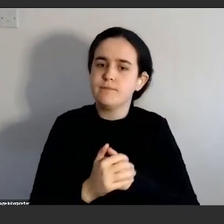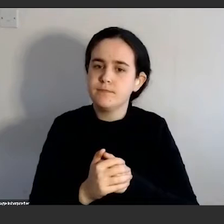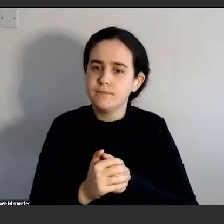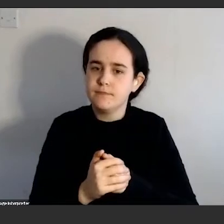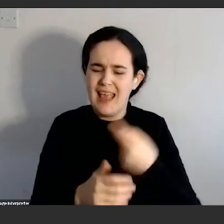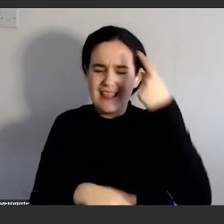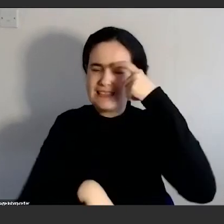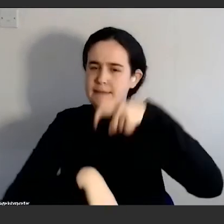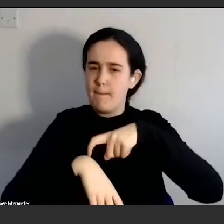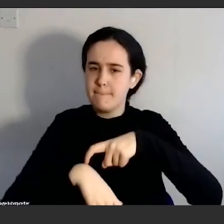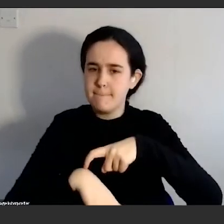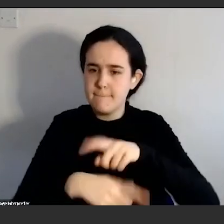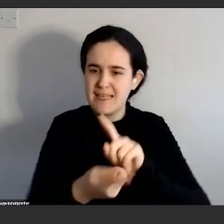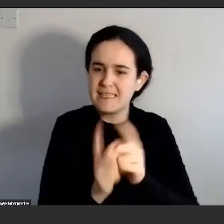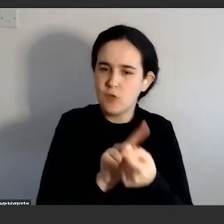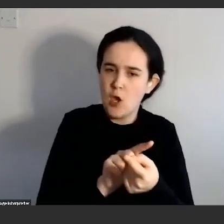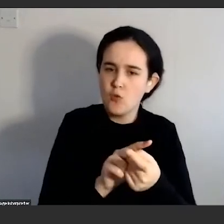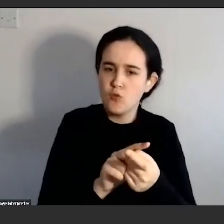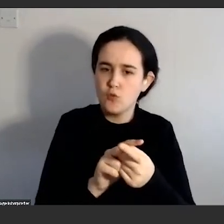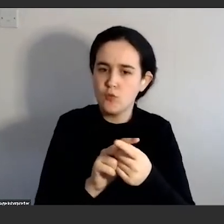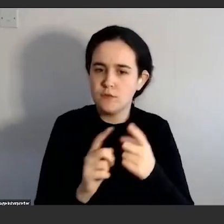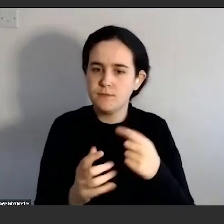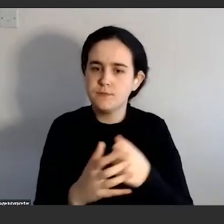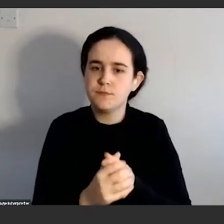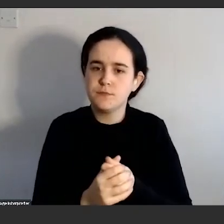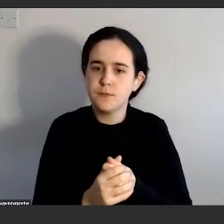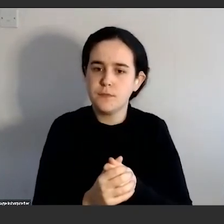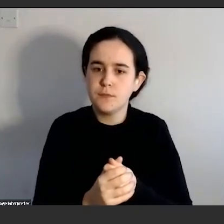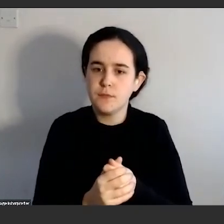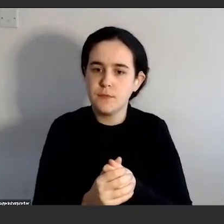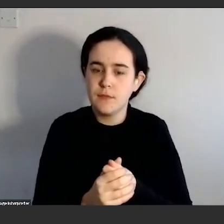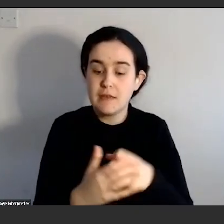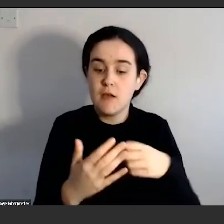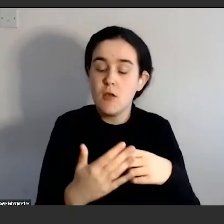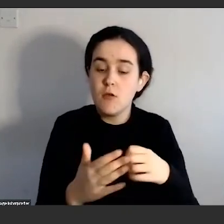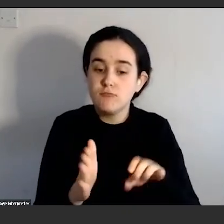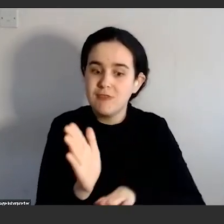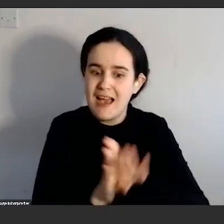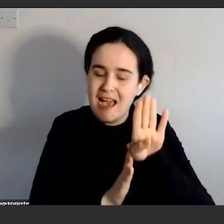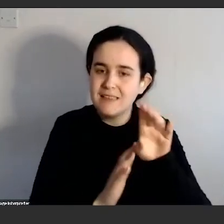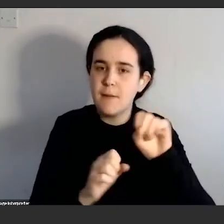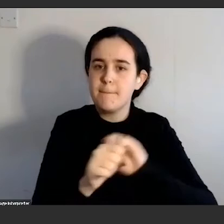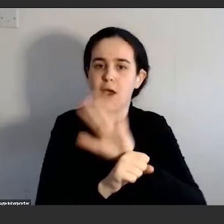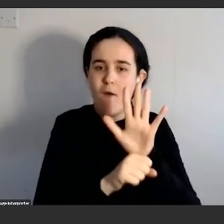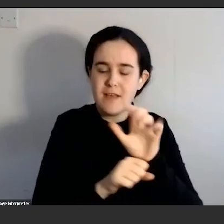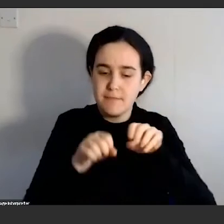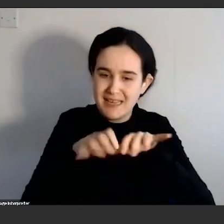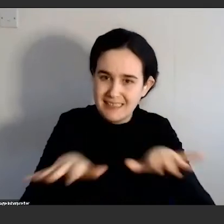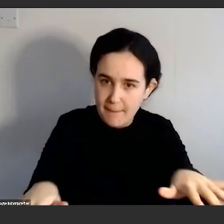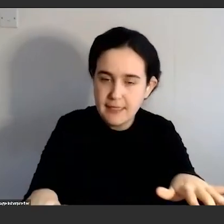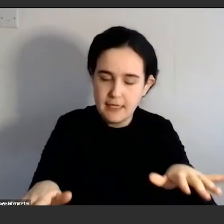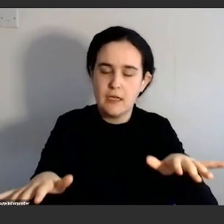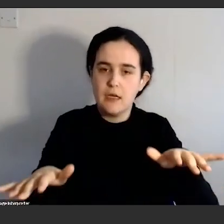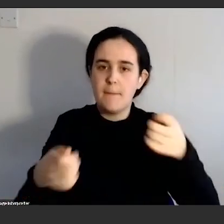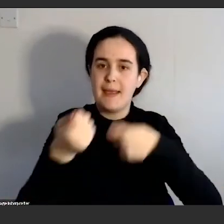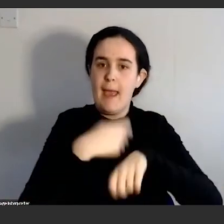the Rights of Persons with Disabilities, nothing about us without us, And if you want to be relevant, if